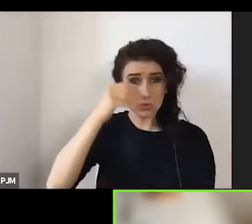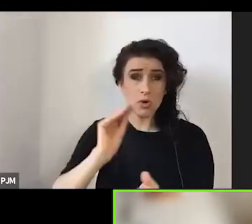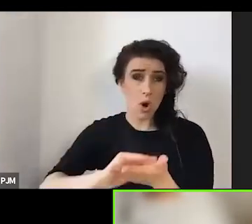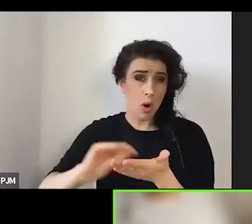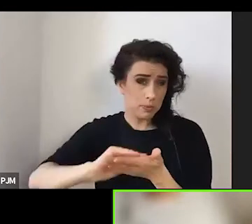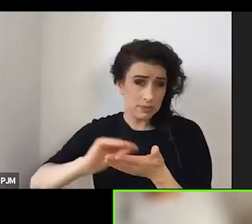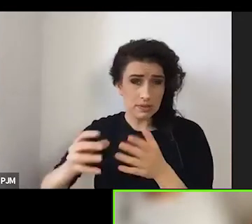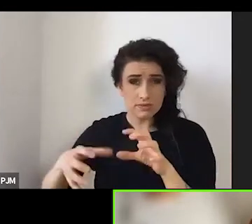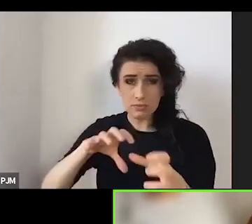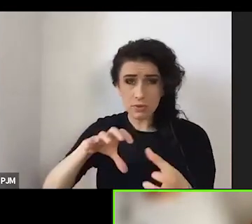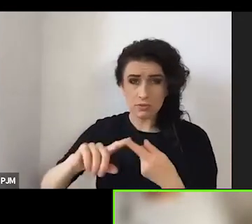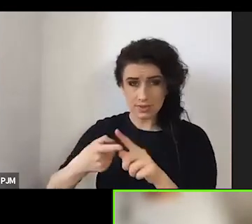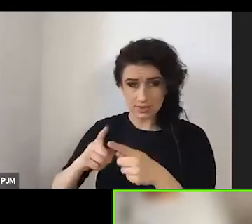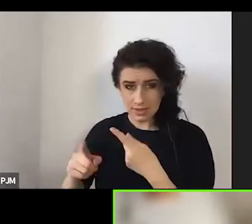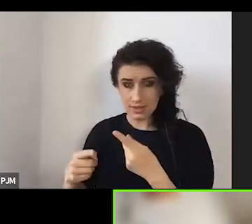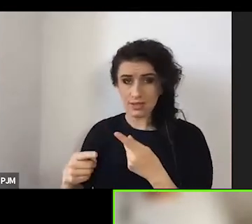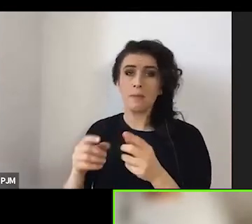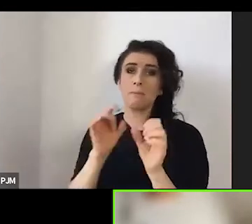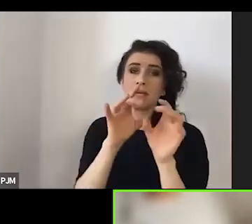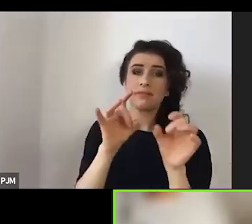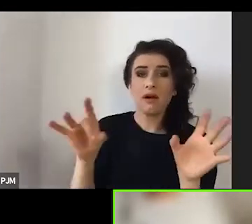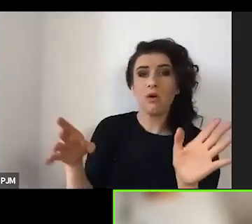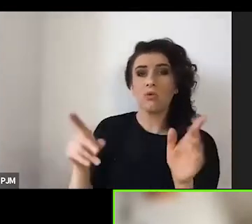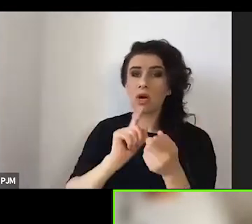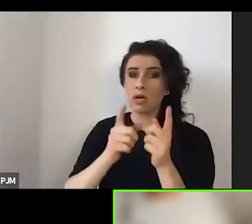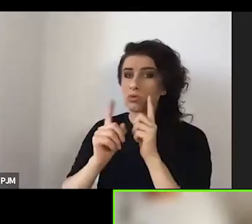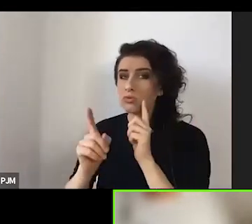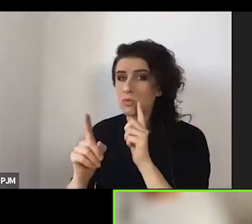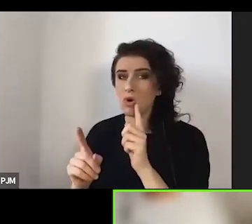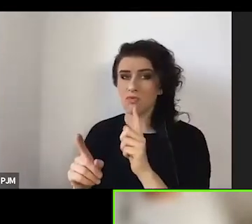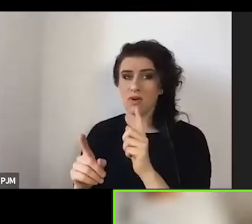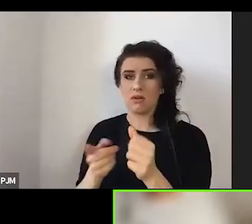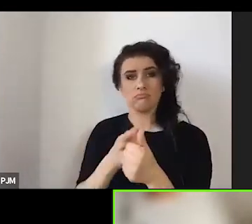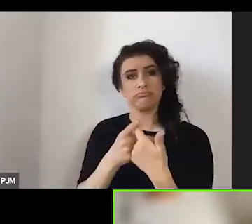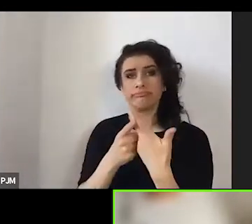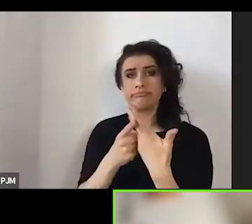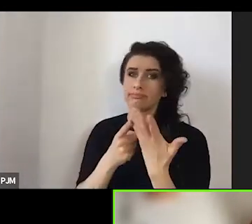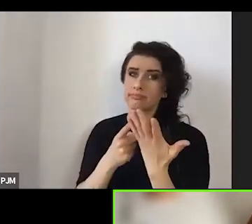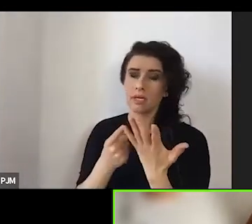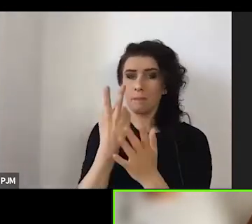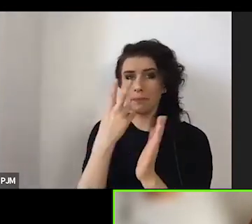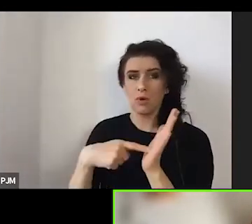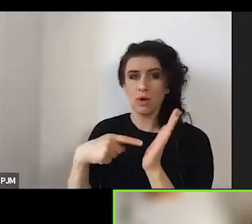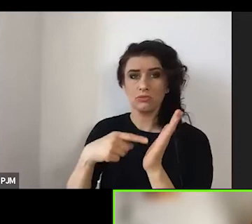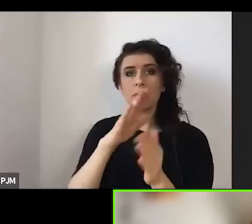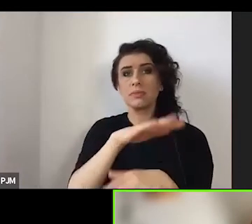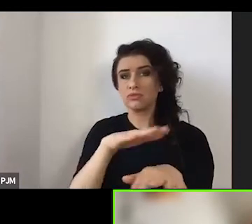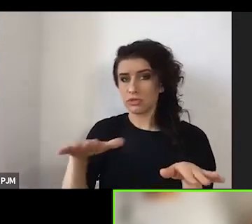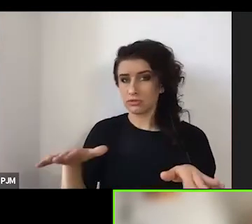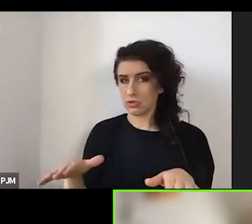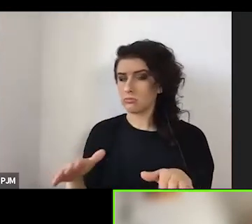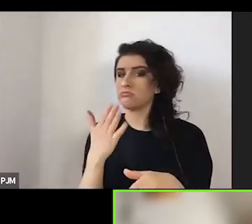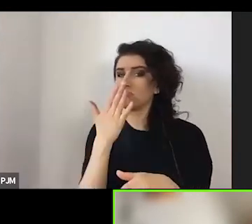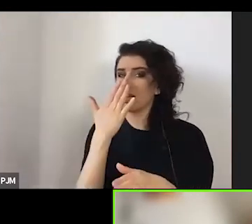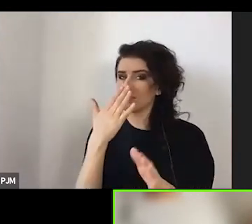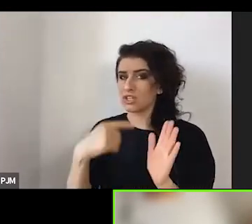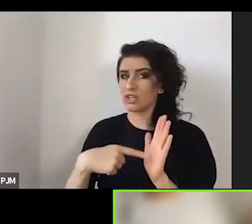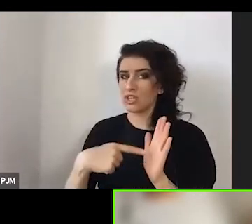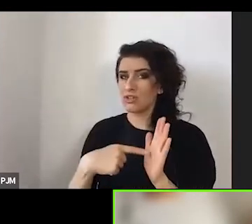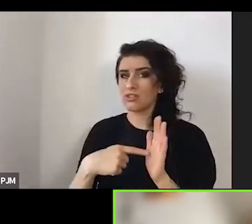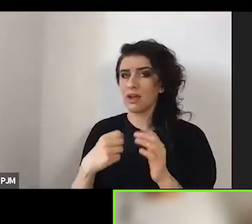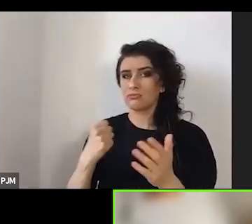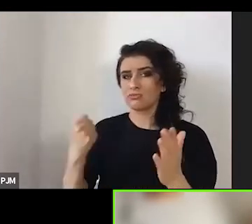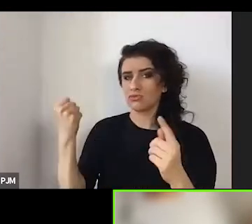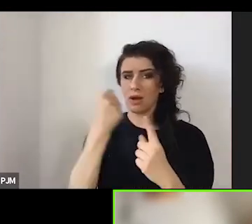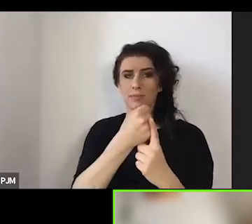is this kind of violence? And then we tell the same the parents and the teachers. So they all know what we're talking about, and then they